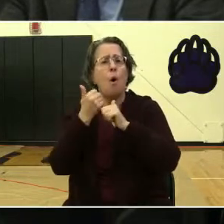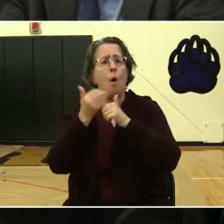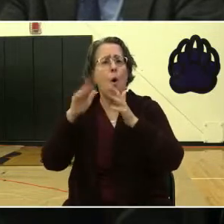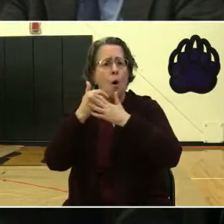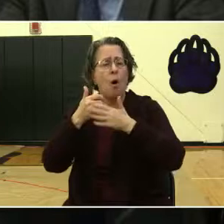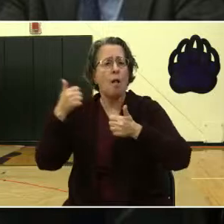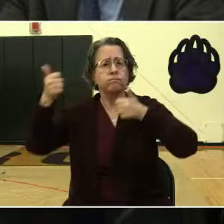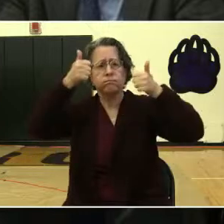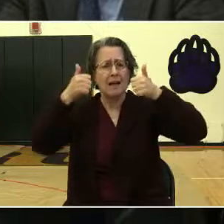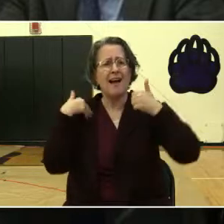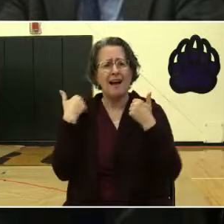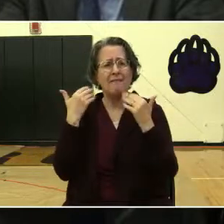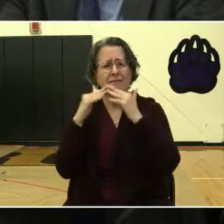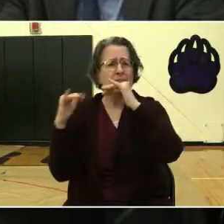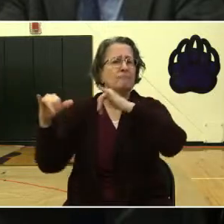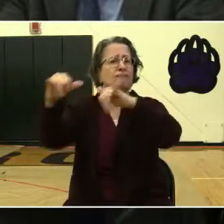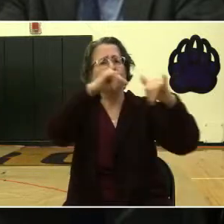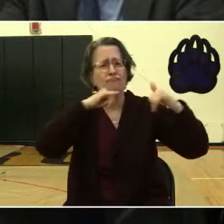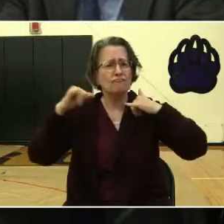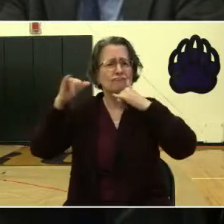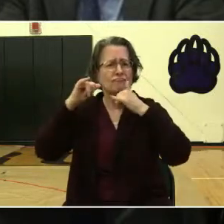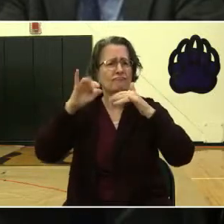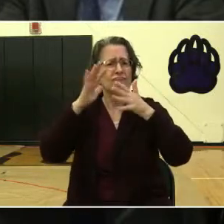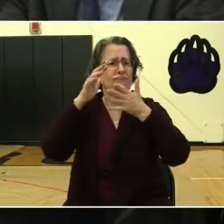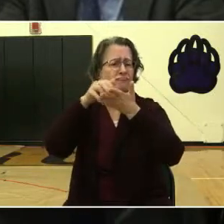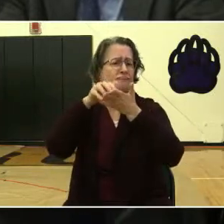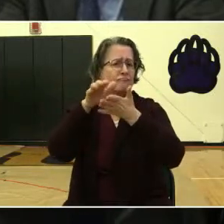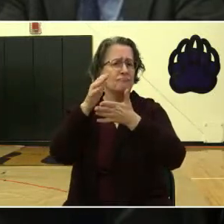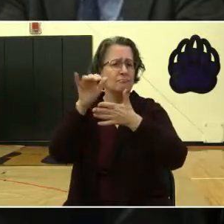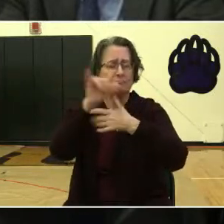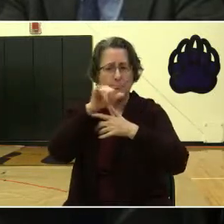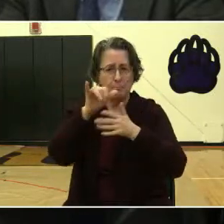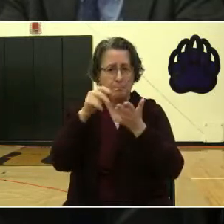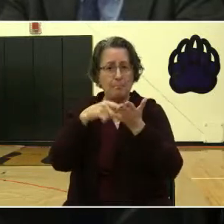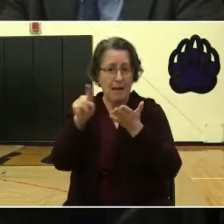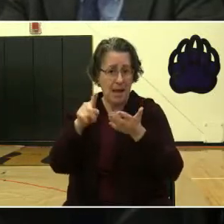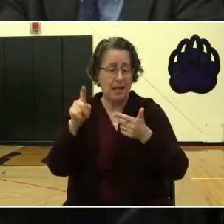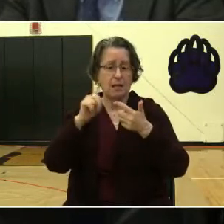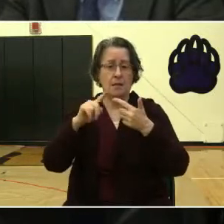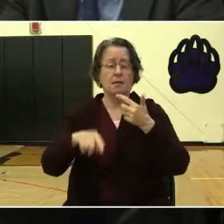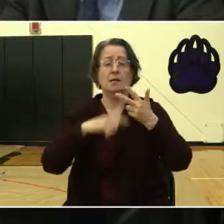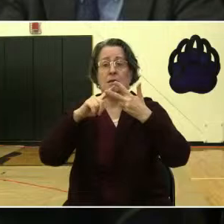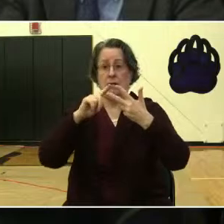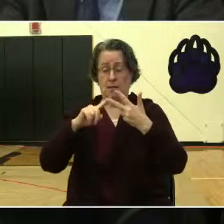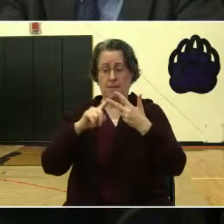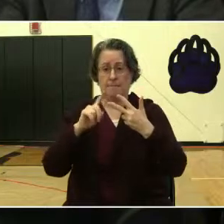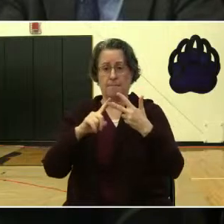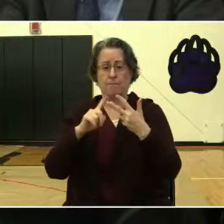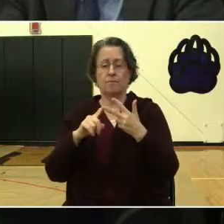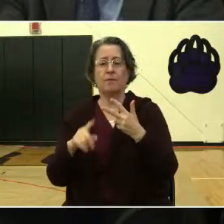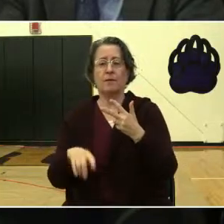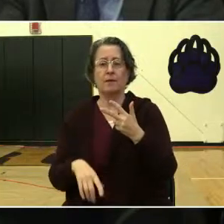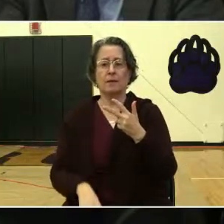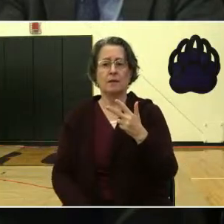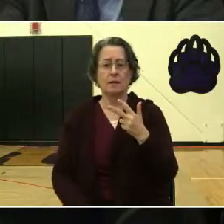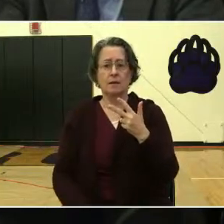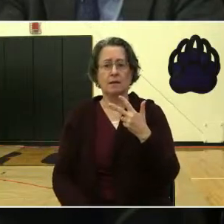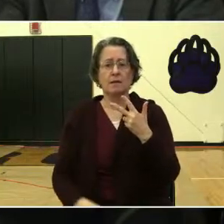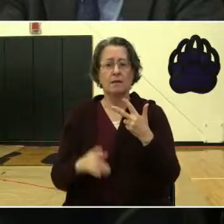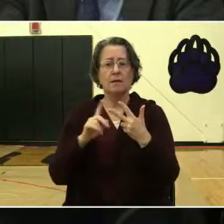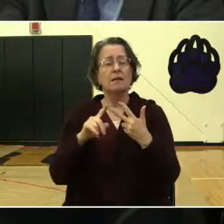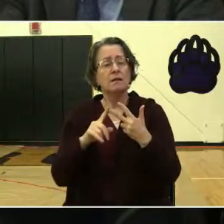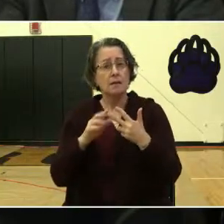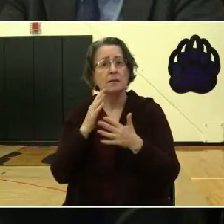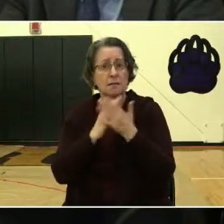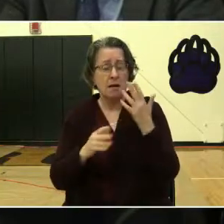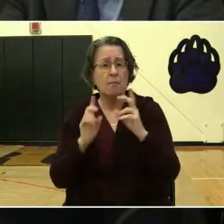then finally we've given new responsibilities and uh Staffing for these some of these department heads to look after